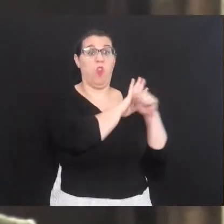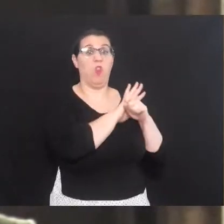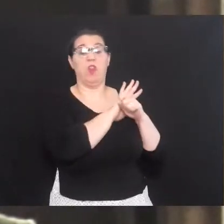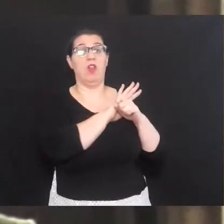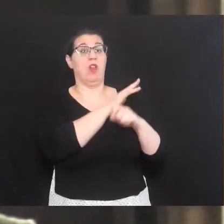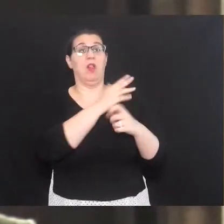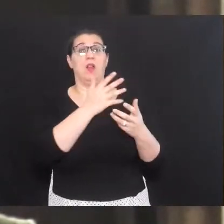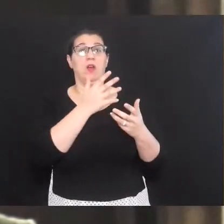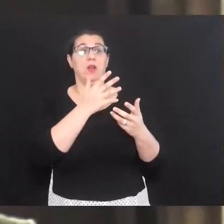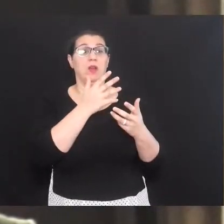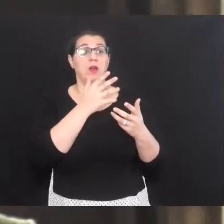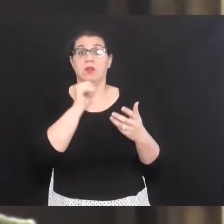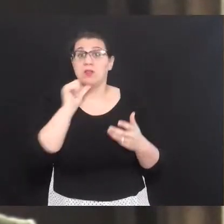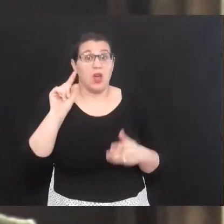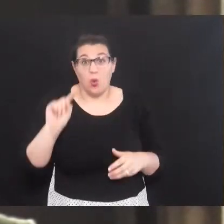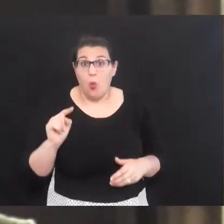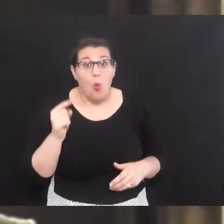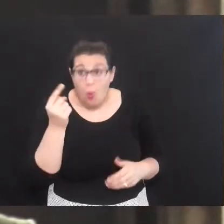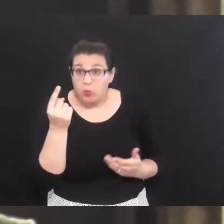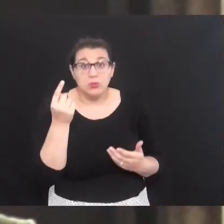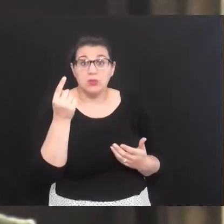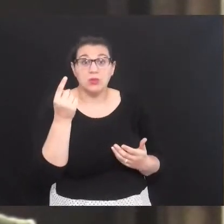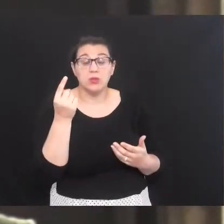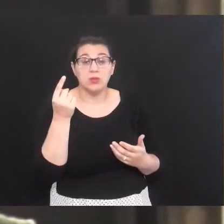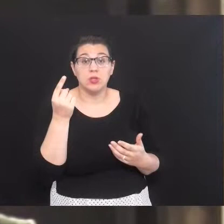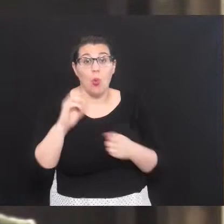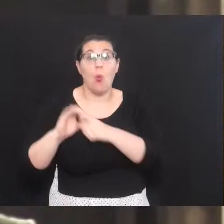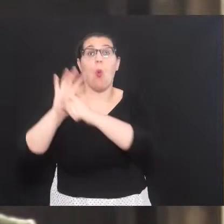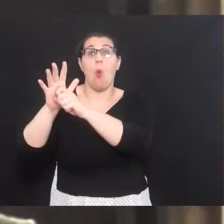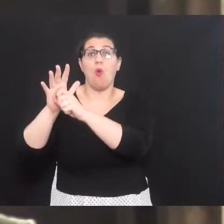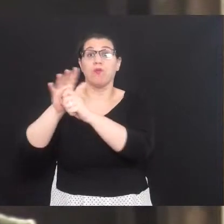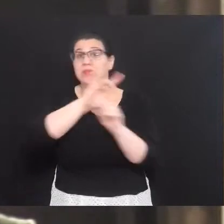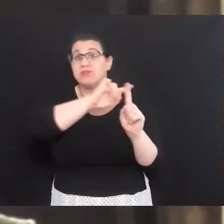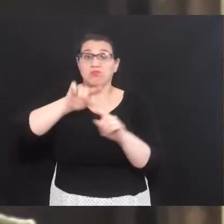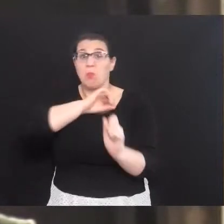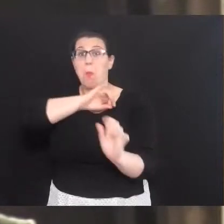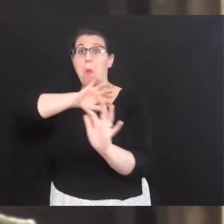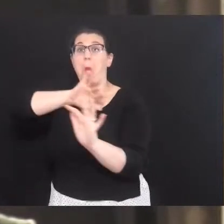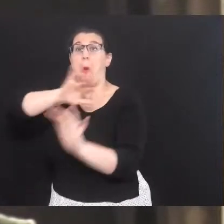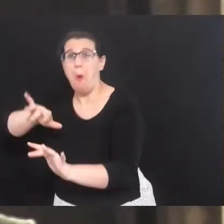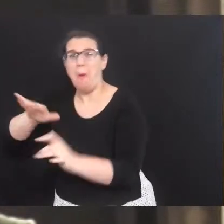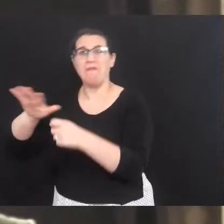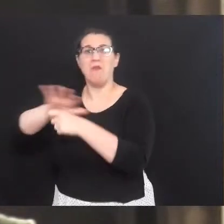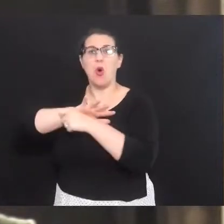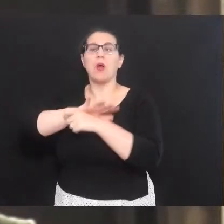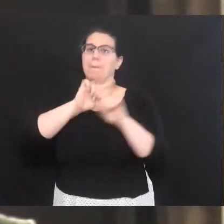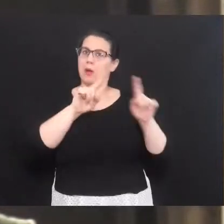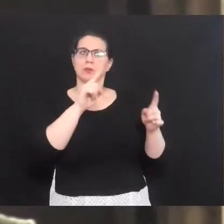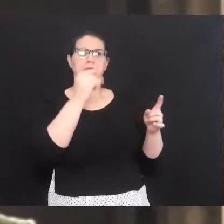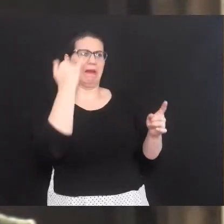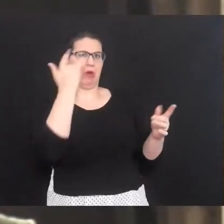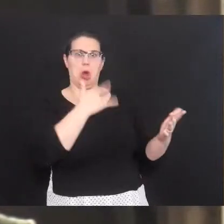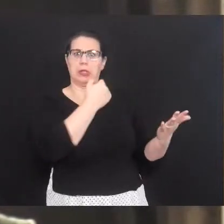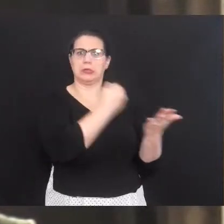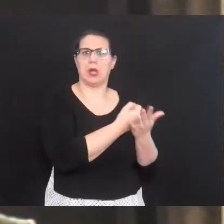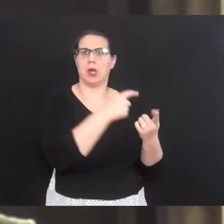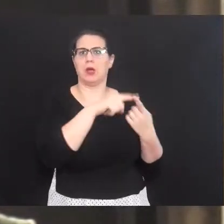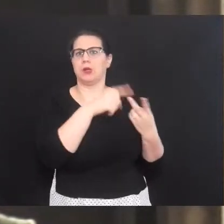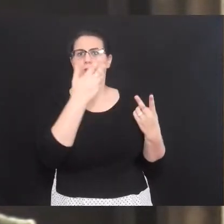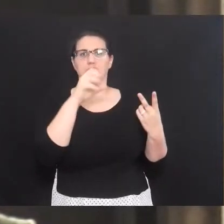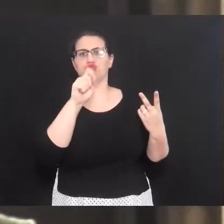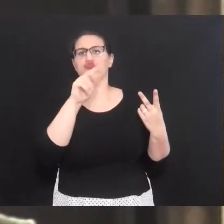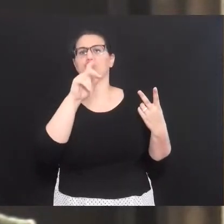needing hospitalization or ICU care for COVID, but it was people that needed care for heart attacks and strokes and